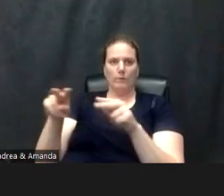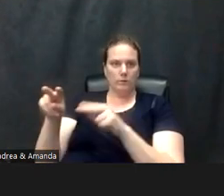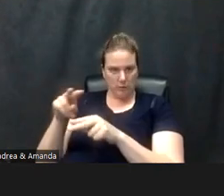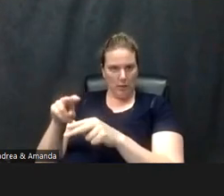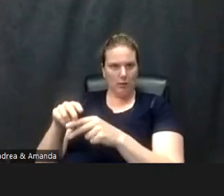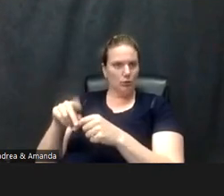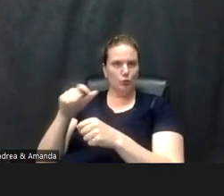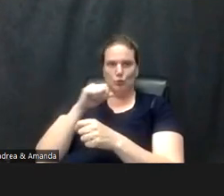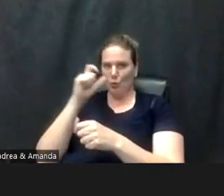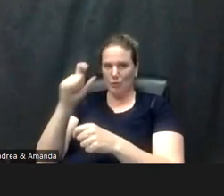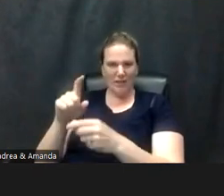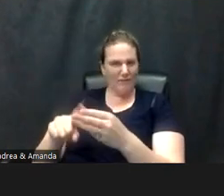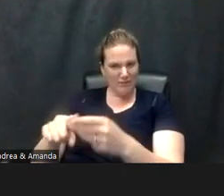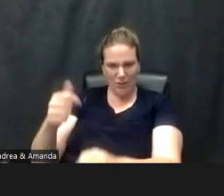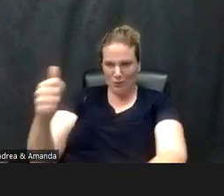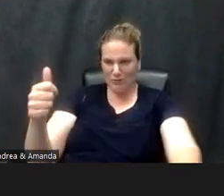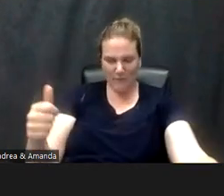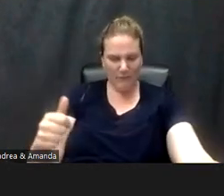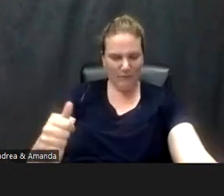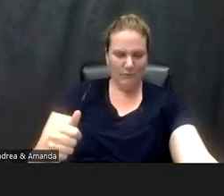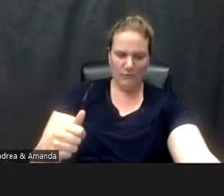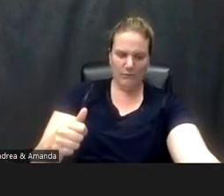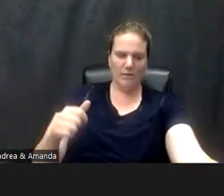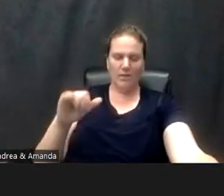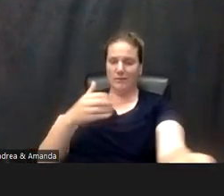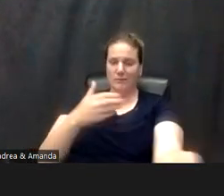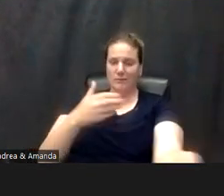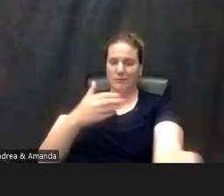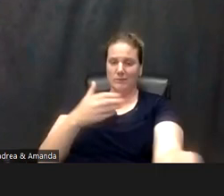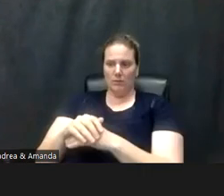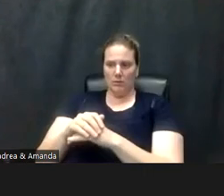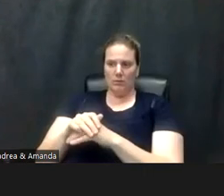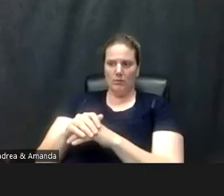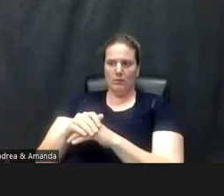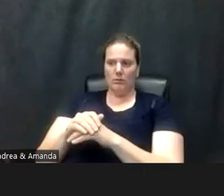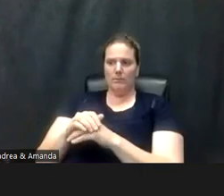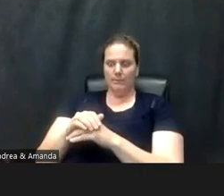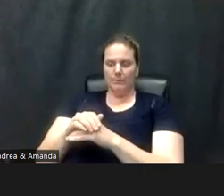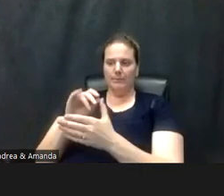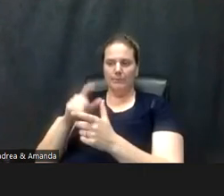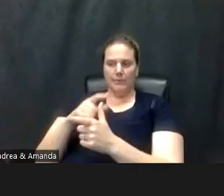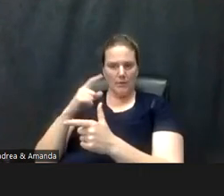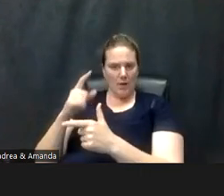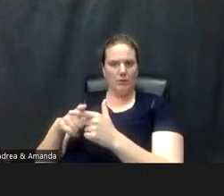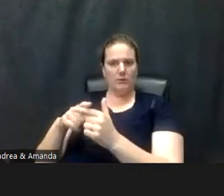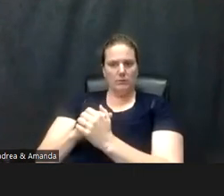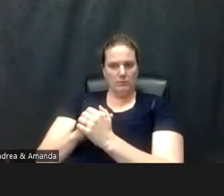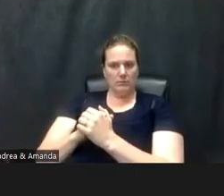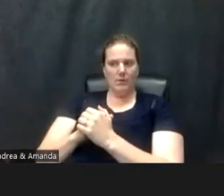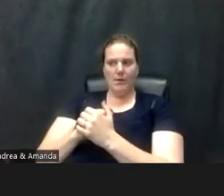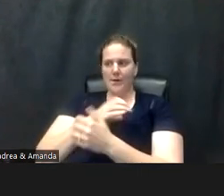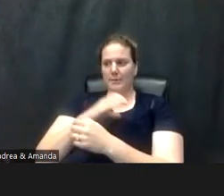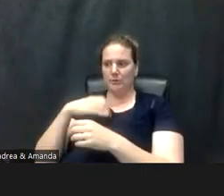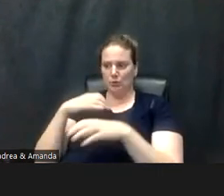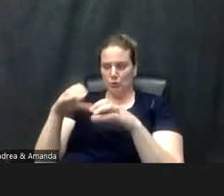don't do investigations yourself, is a better one than the kind of one that we already are commissioned to do, because